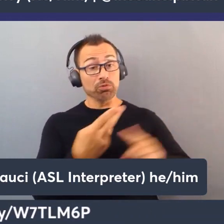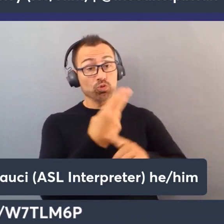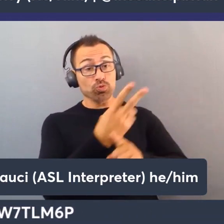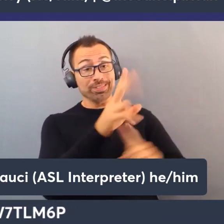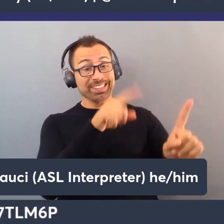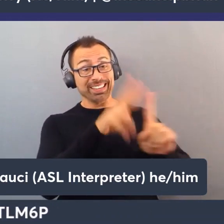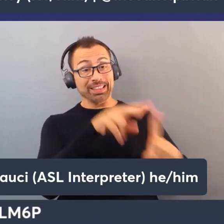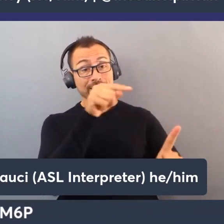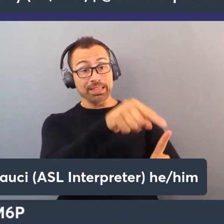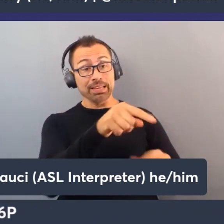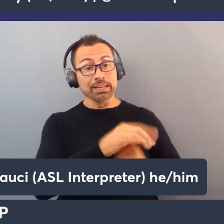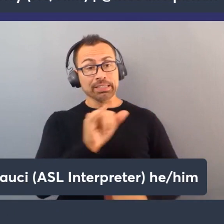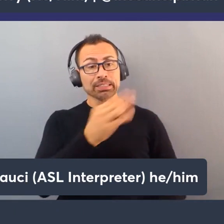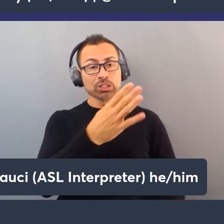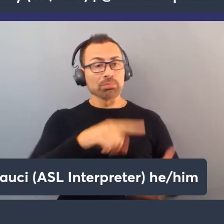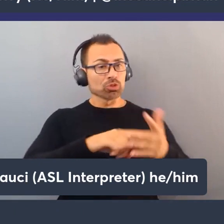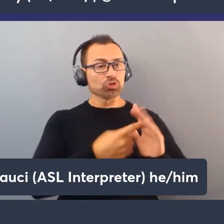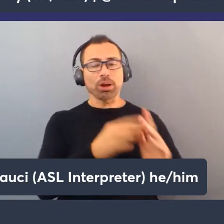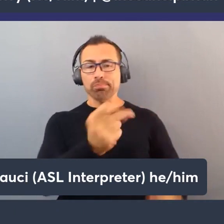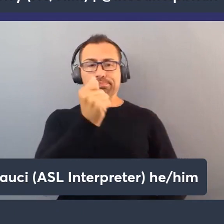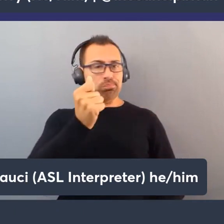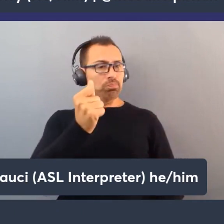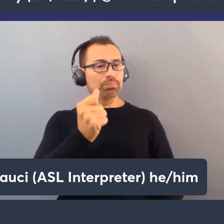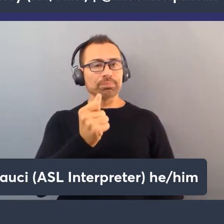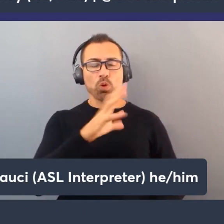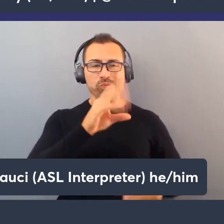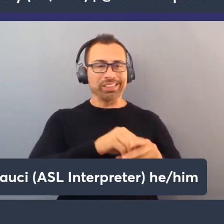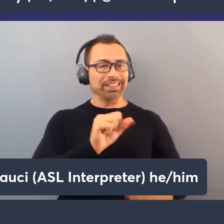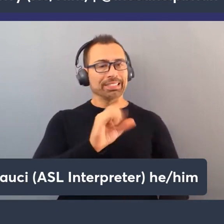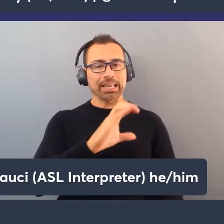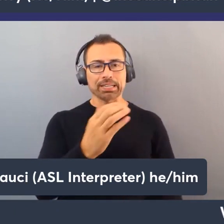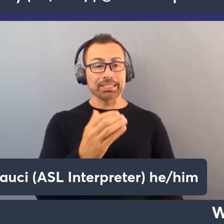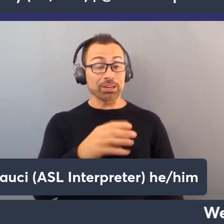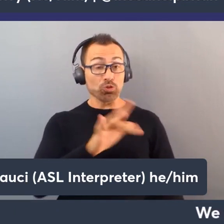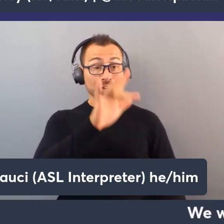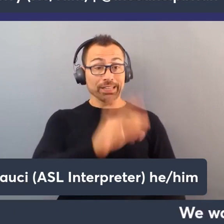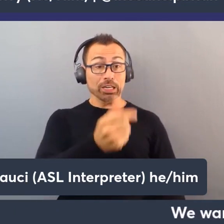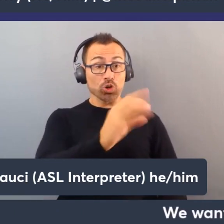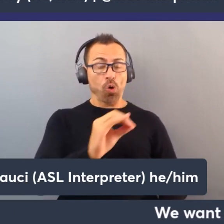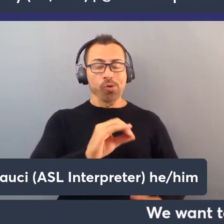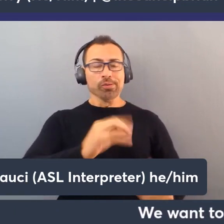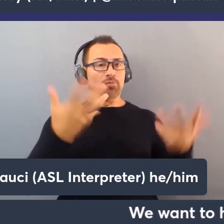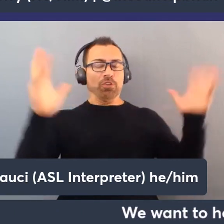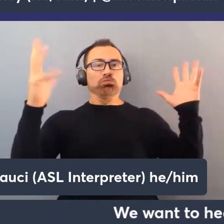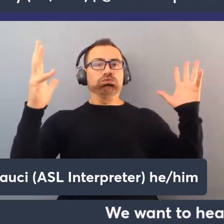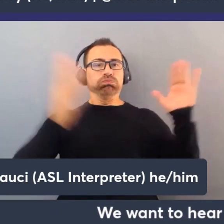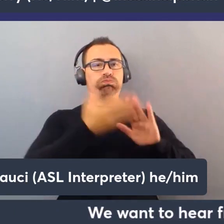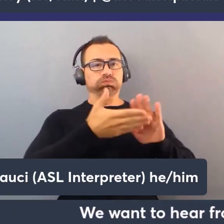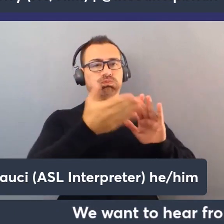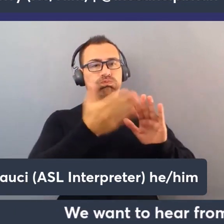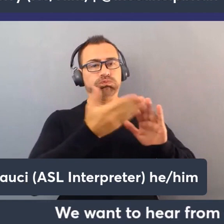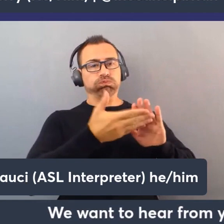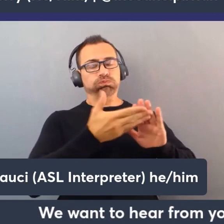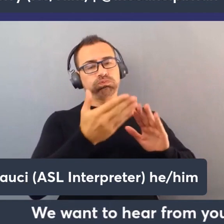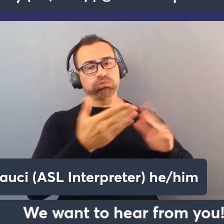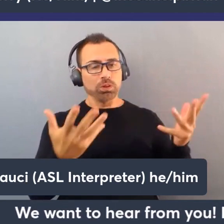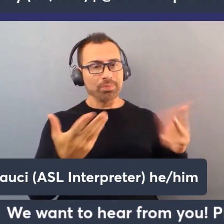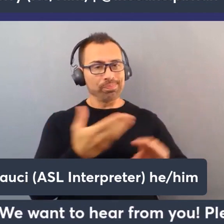running, the job can start within seconds. So you hit go, and even before you can refresh the console, the job starts running. So it's pretty awesome.